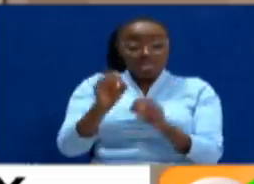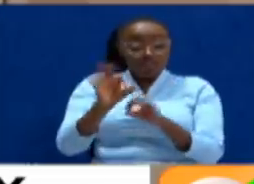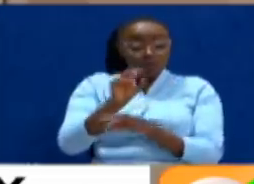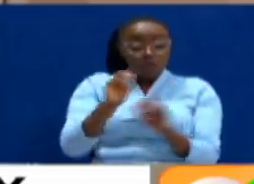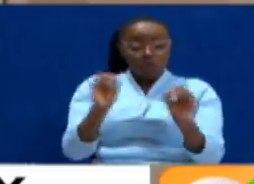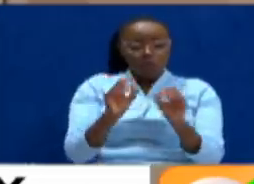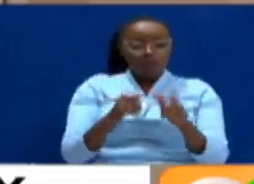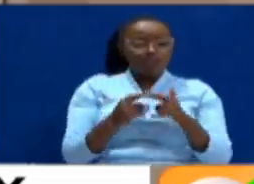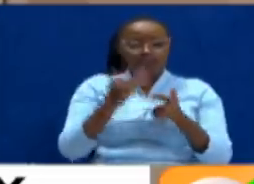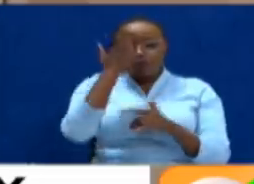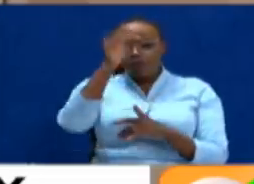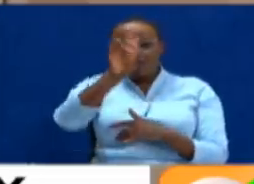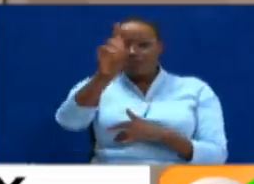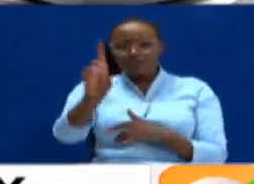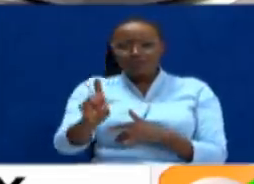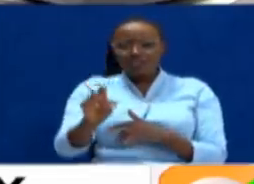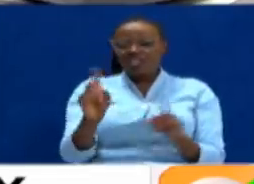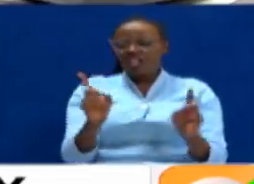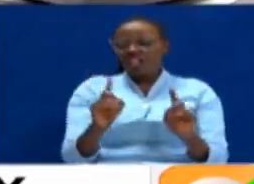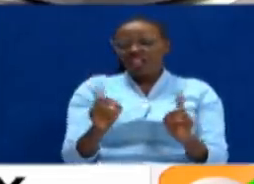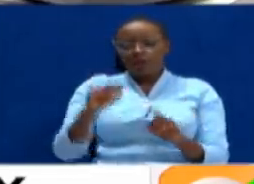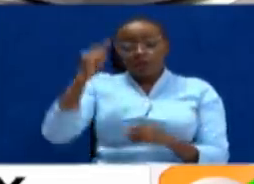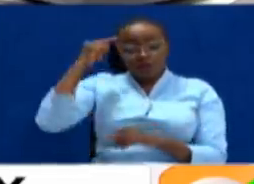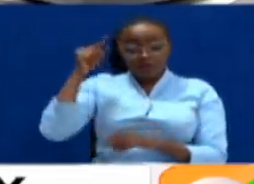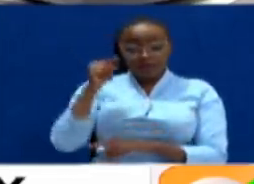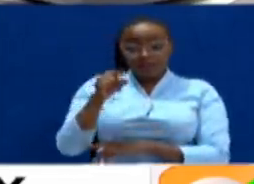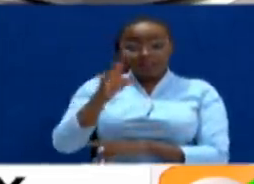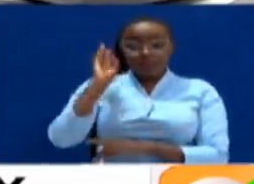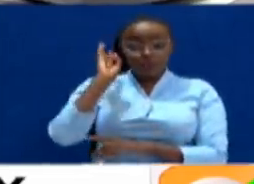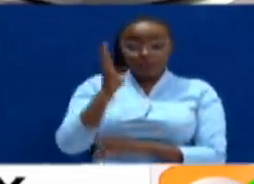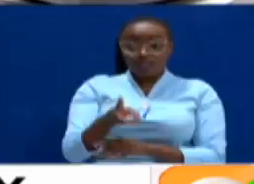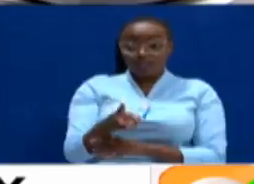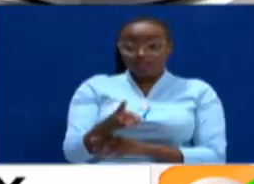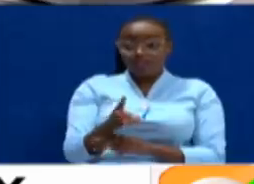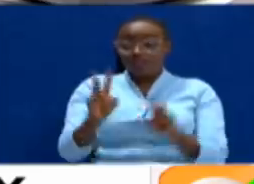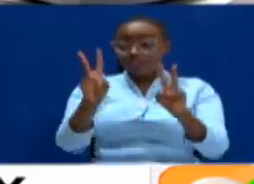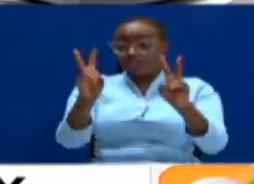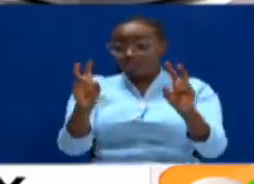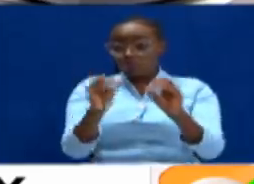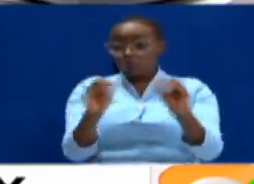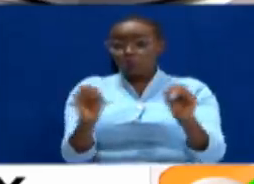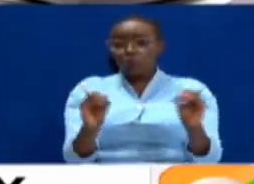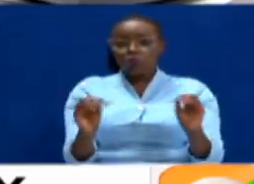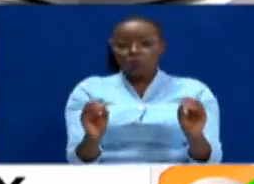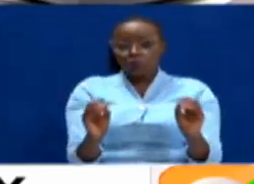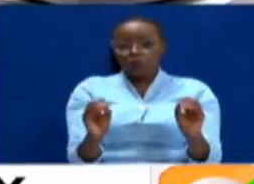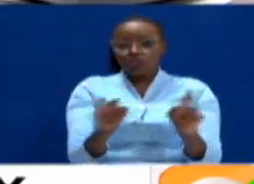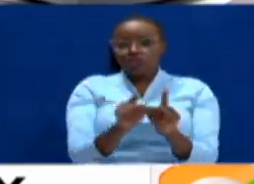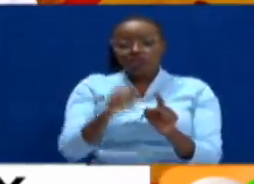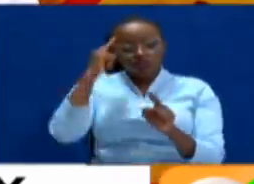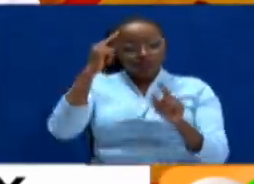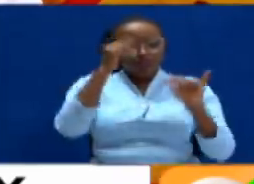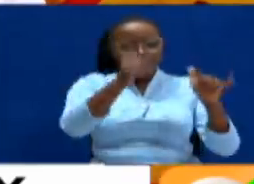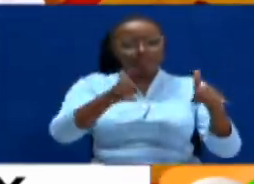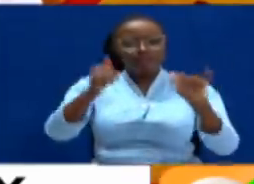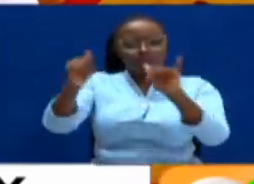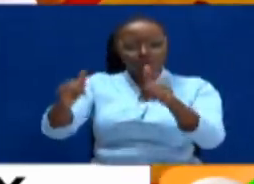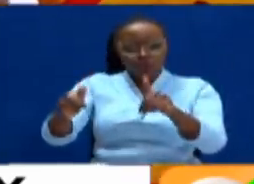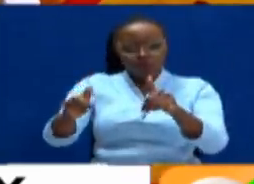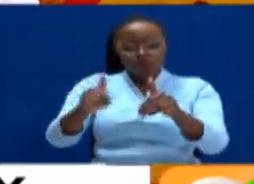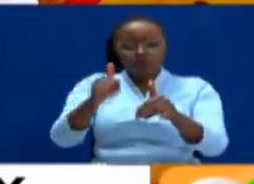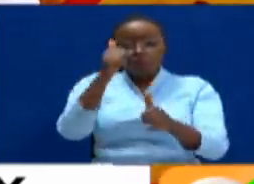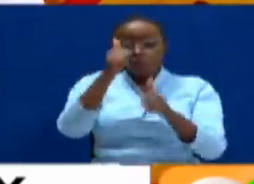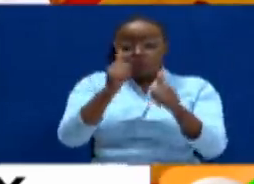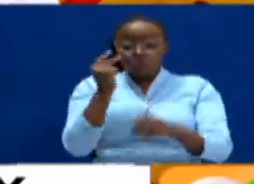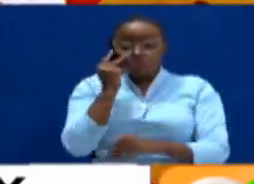If yes, why? Not at all. I don't think it's going to issues. It's still individuals, which is